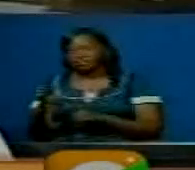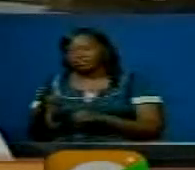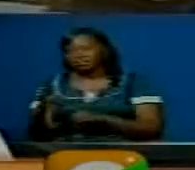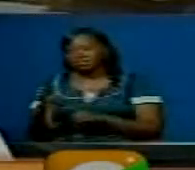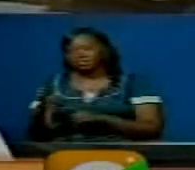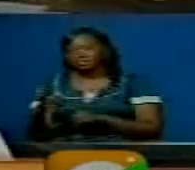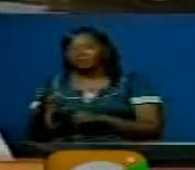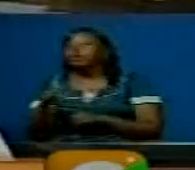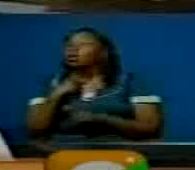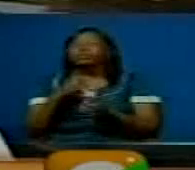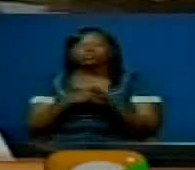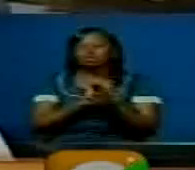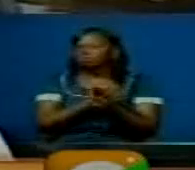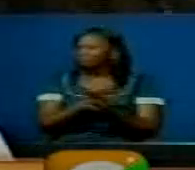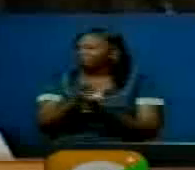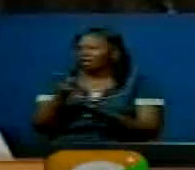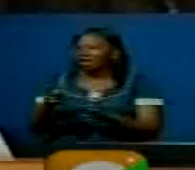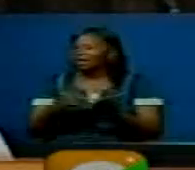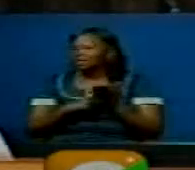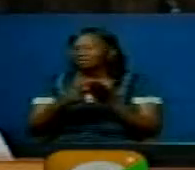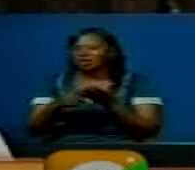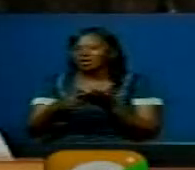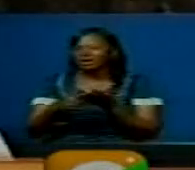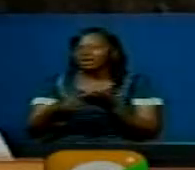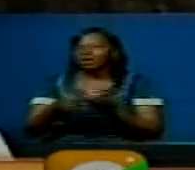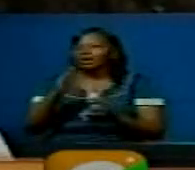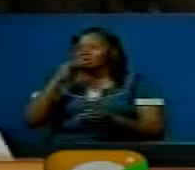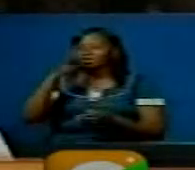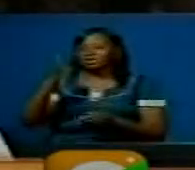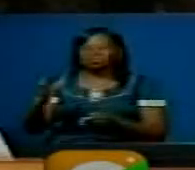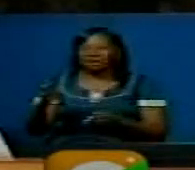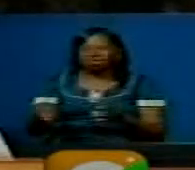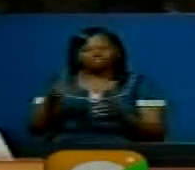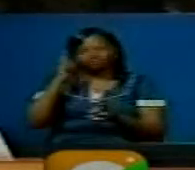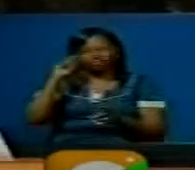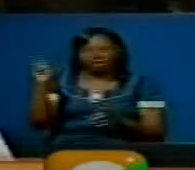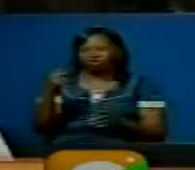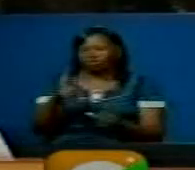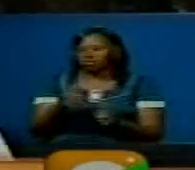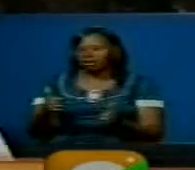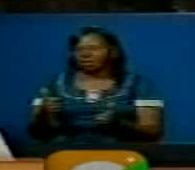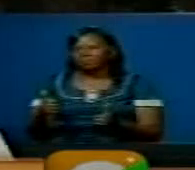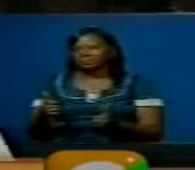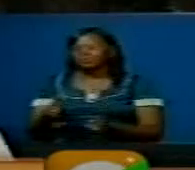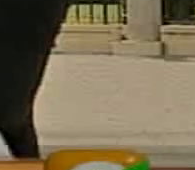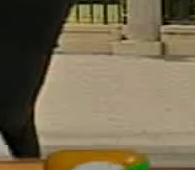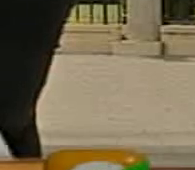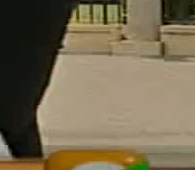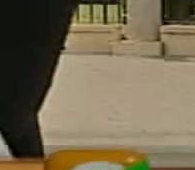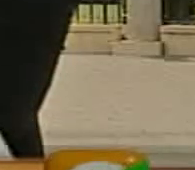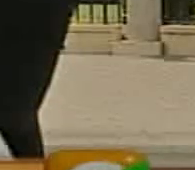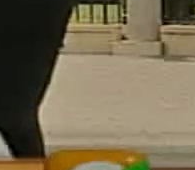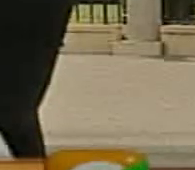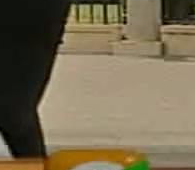there trying to protect the mace so that members would not bring it out. But did you read mischief into the kind of laughter? There was a lot